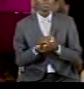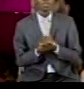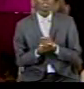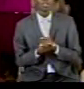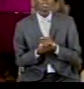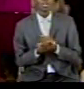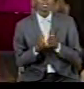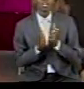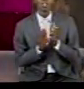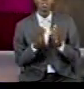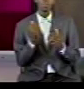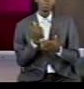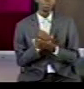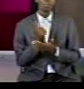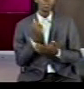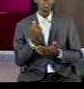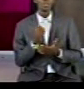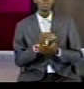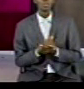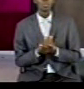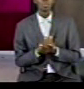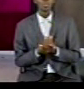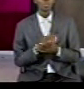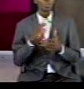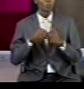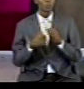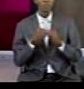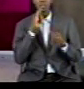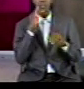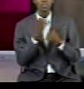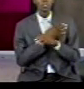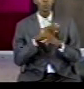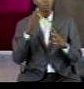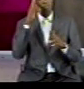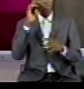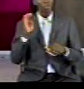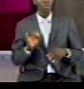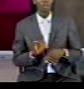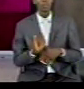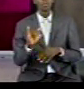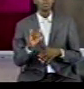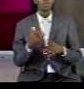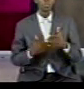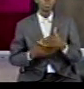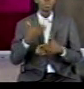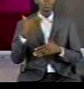Amen. It's gone forever. The next testifier.